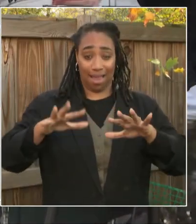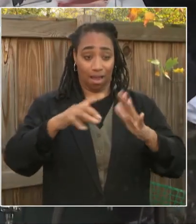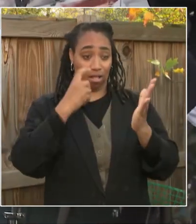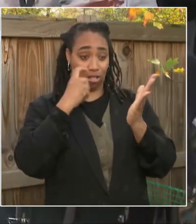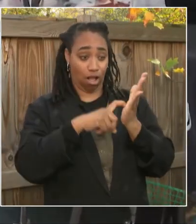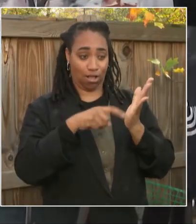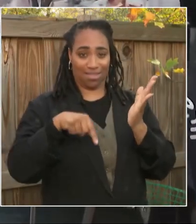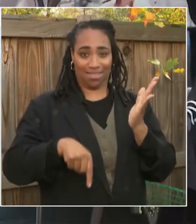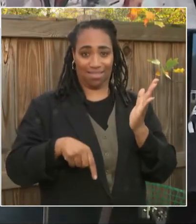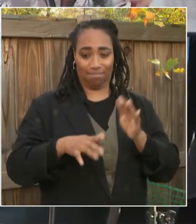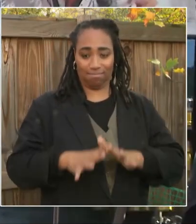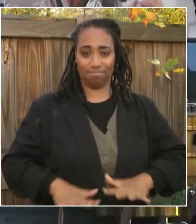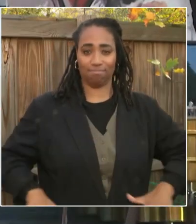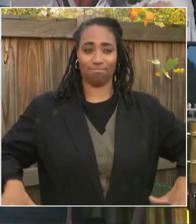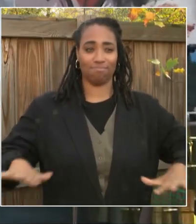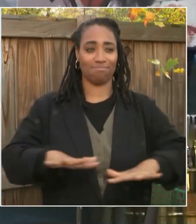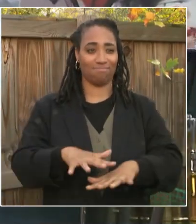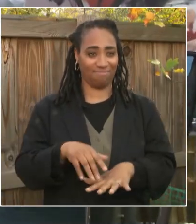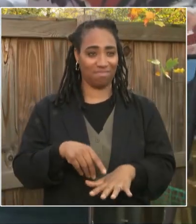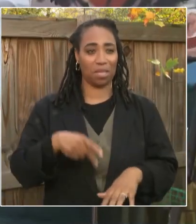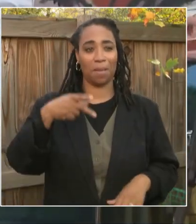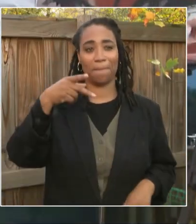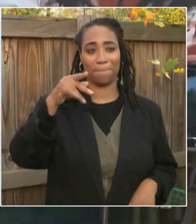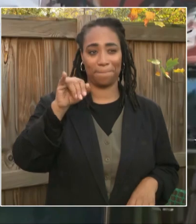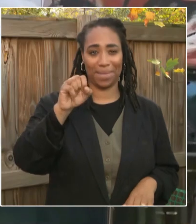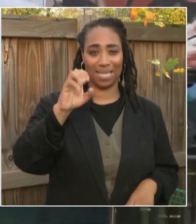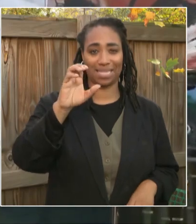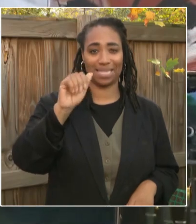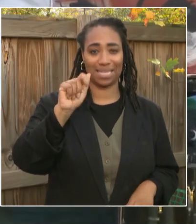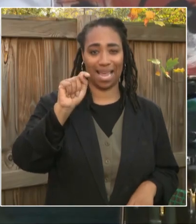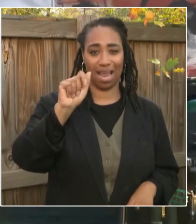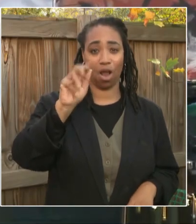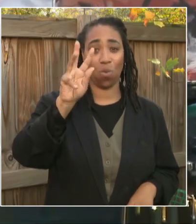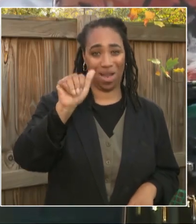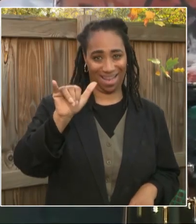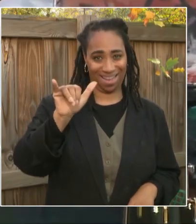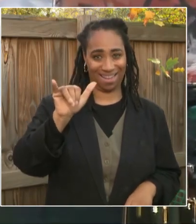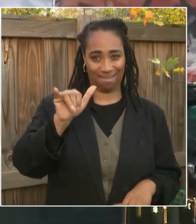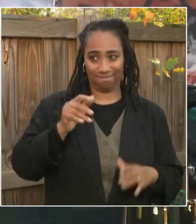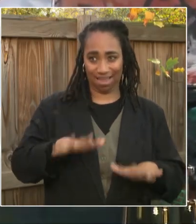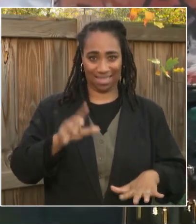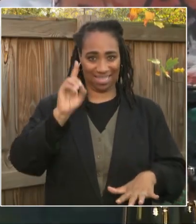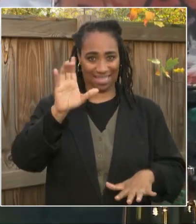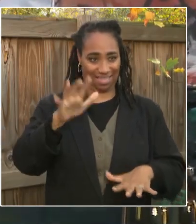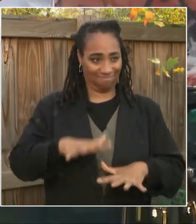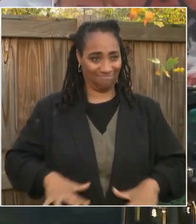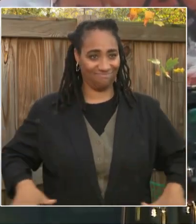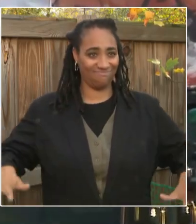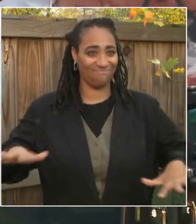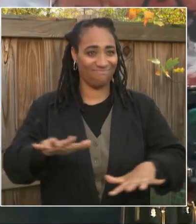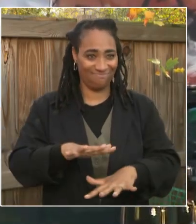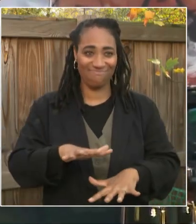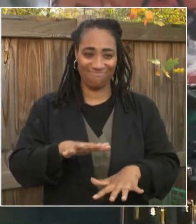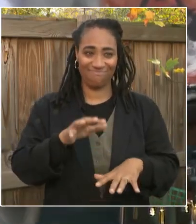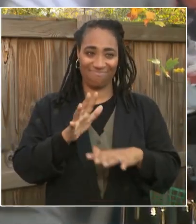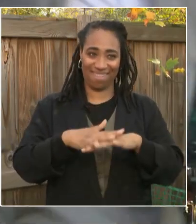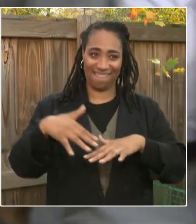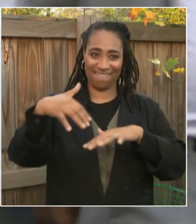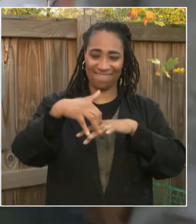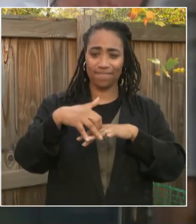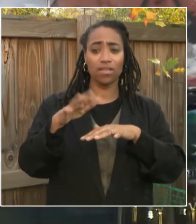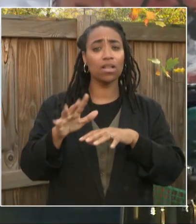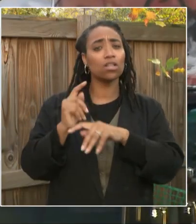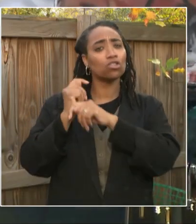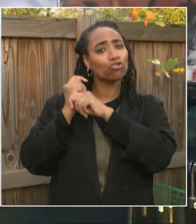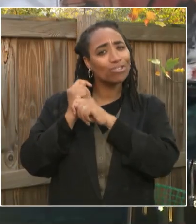of the Piscataway-Conway tribe. We acknowledge that this gathering is taking place on the traditional land of the Anacostia people of the